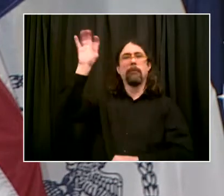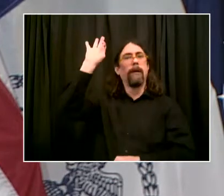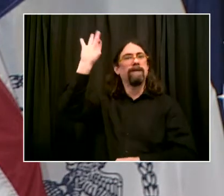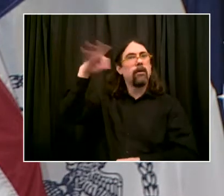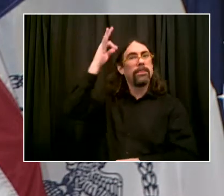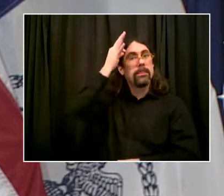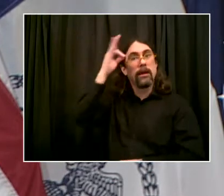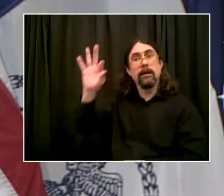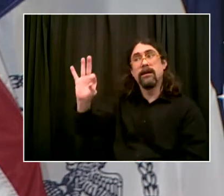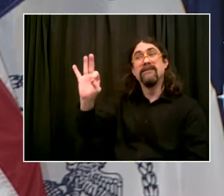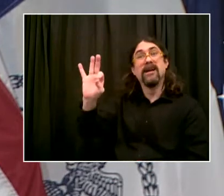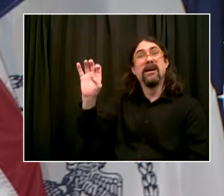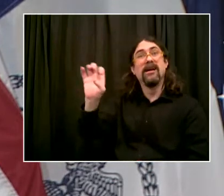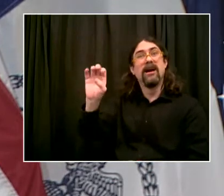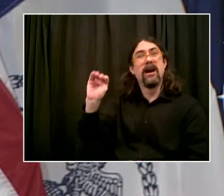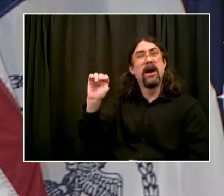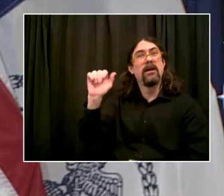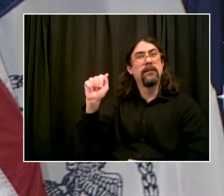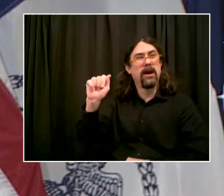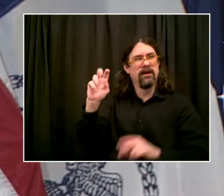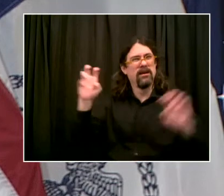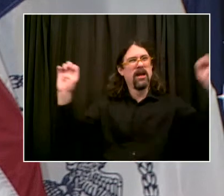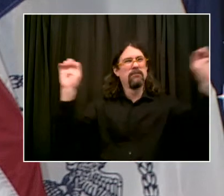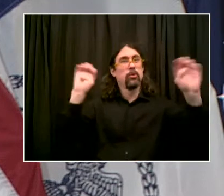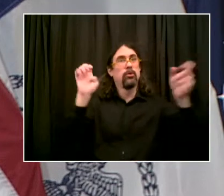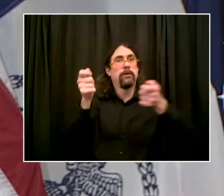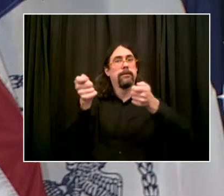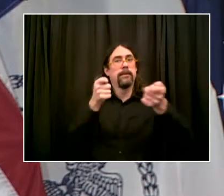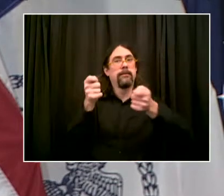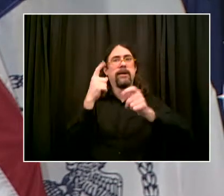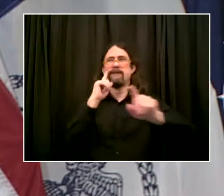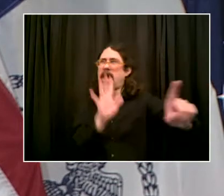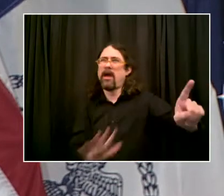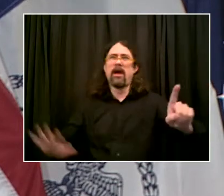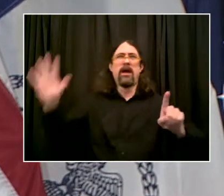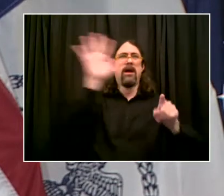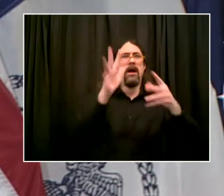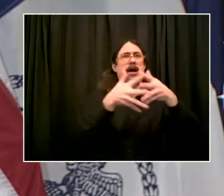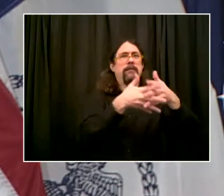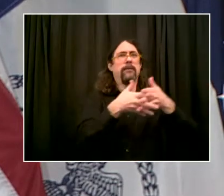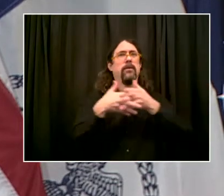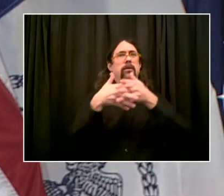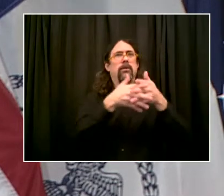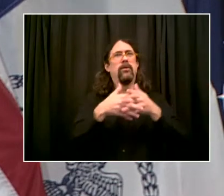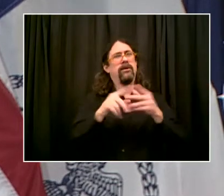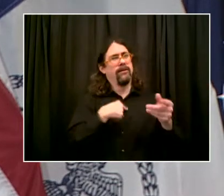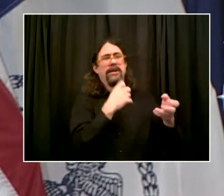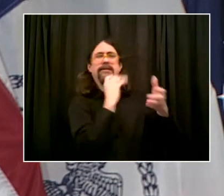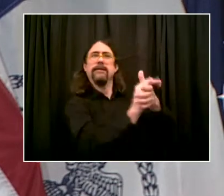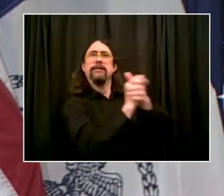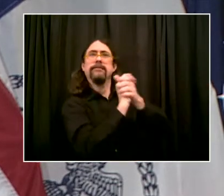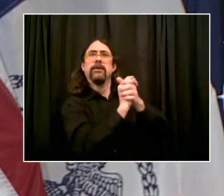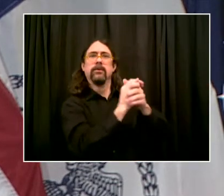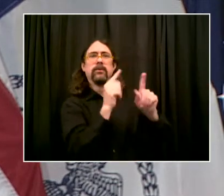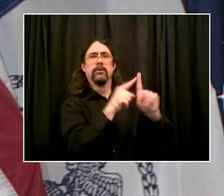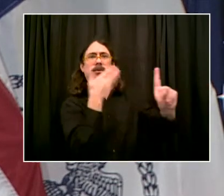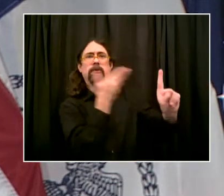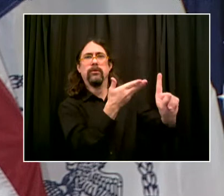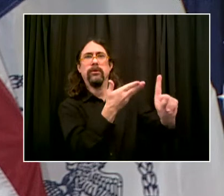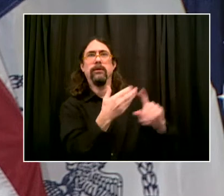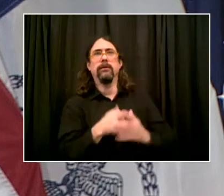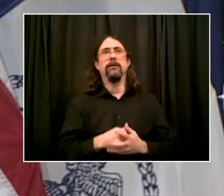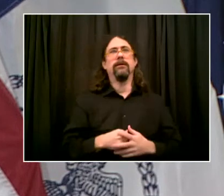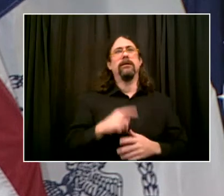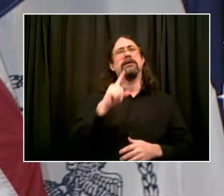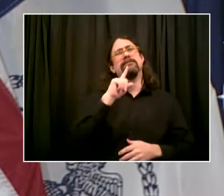But I will tell you, I'm sorry we'll be losing Deanne, but it will be very nice to have a FEMA administrator who cares about, knows about, and will always